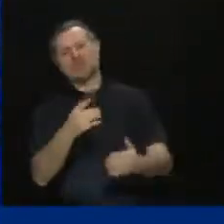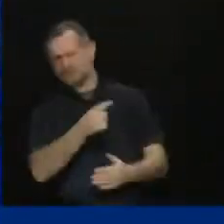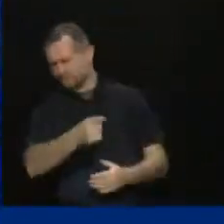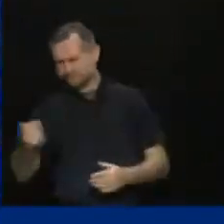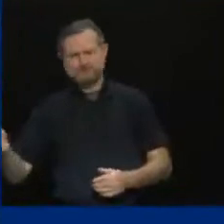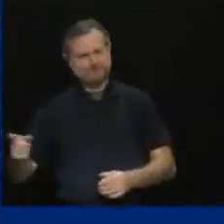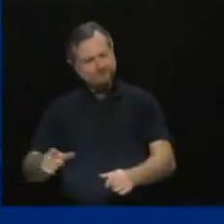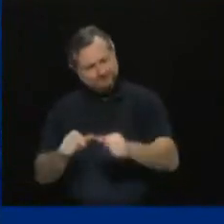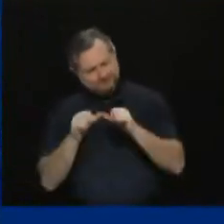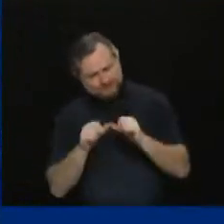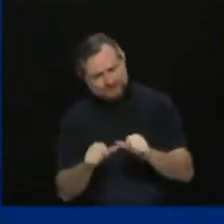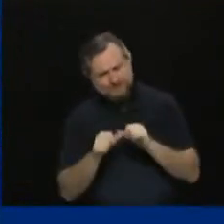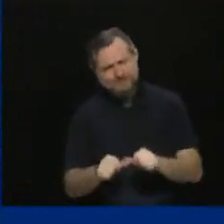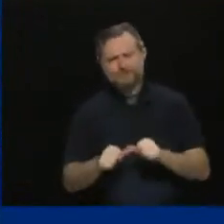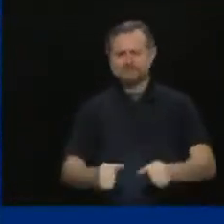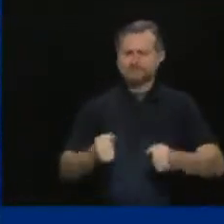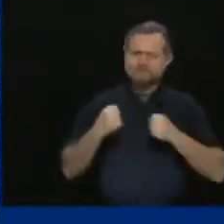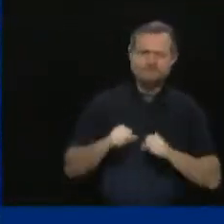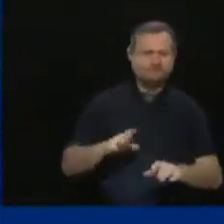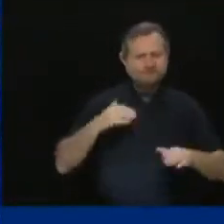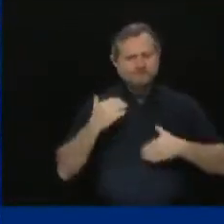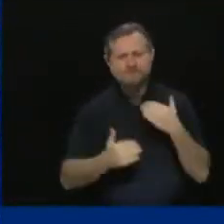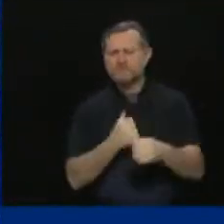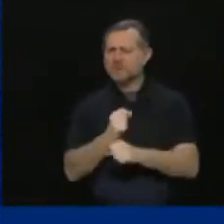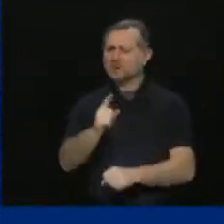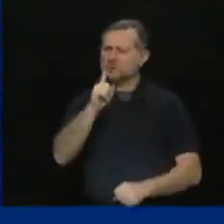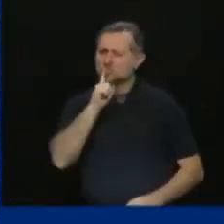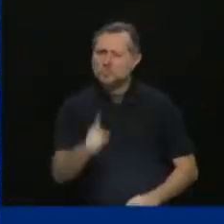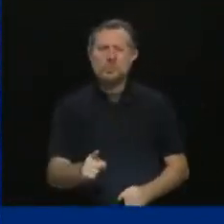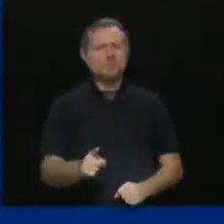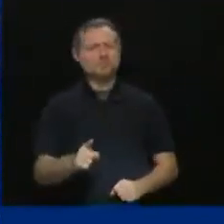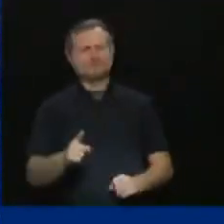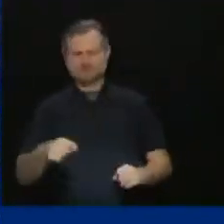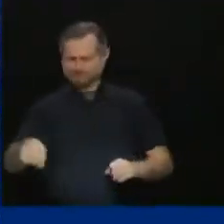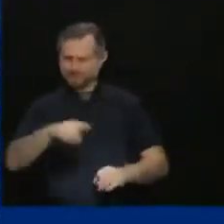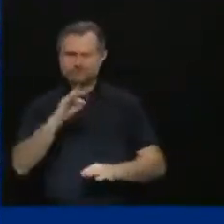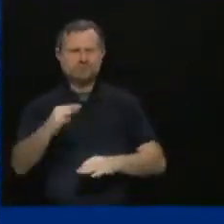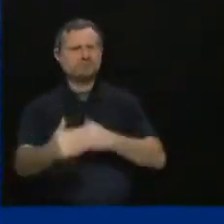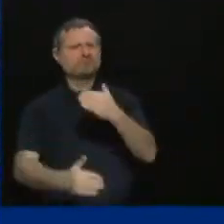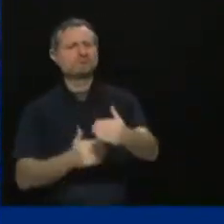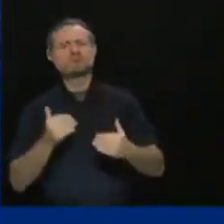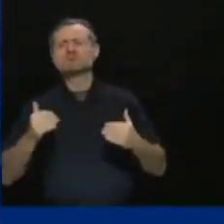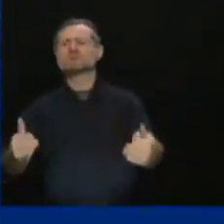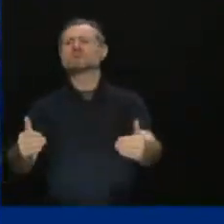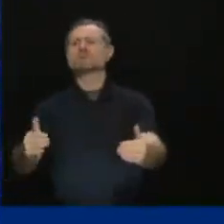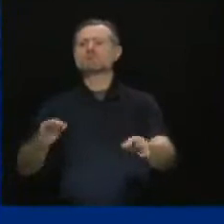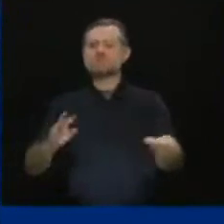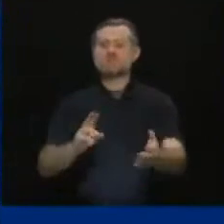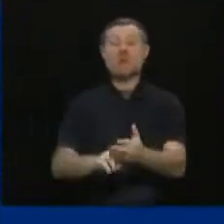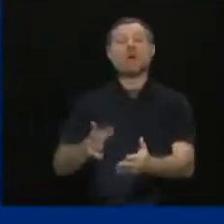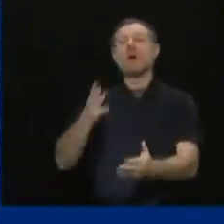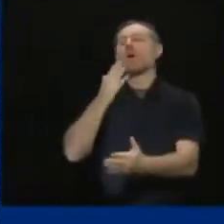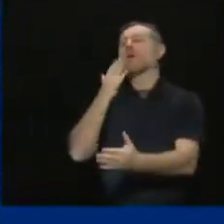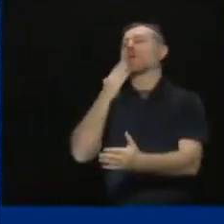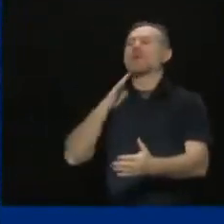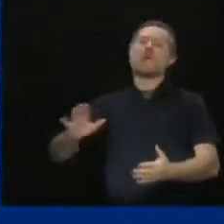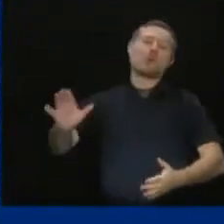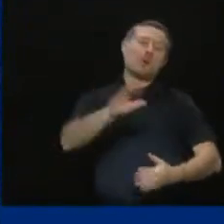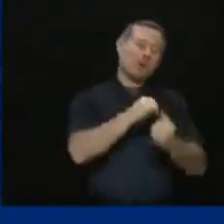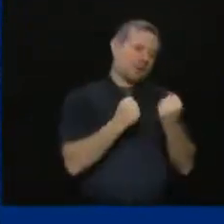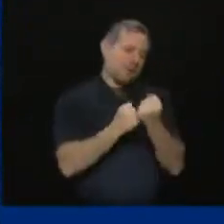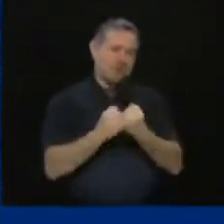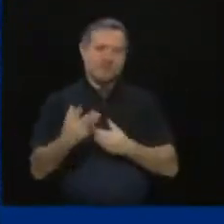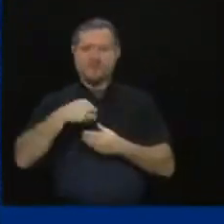dogged effort in making sure that this goes forward. And thank you for the advocates that are part of our family that are